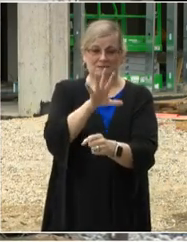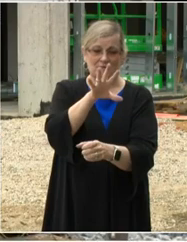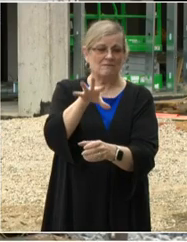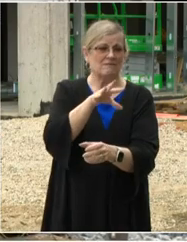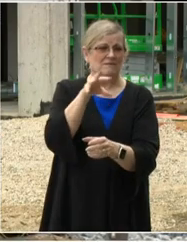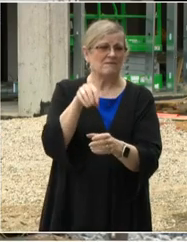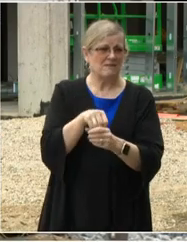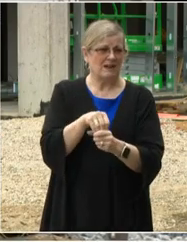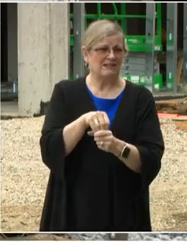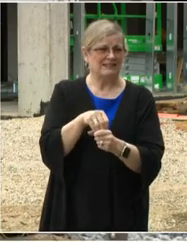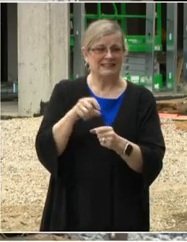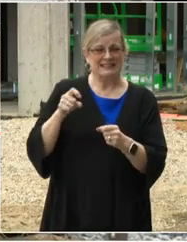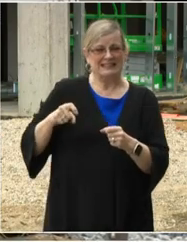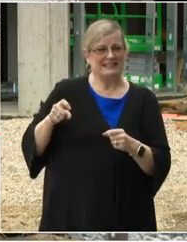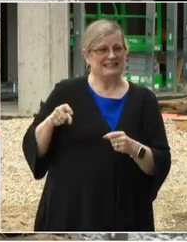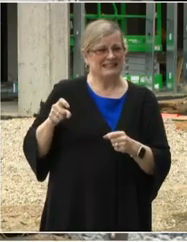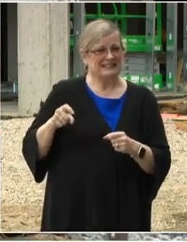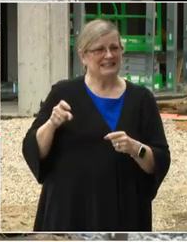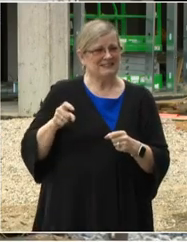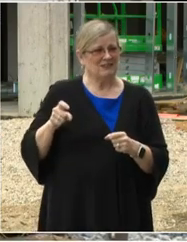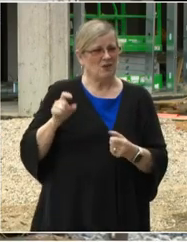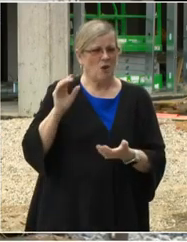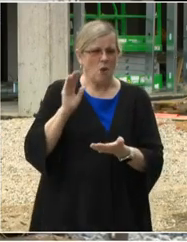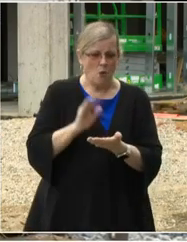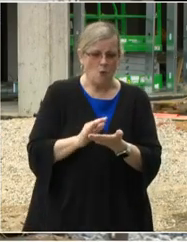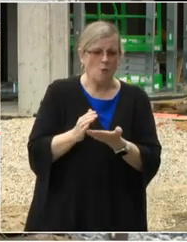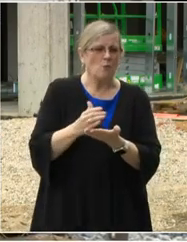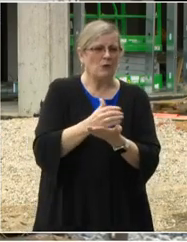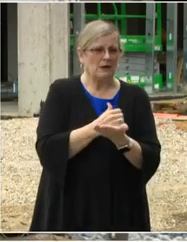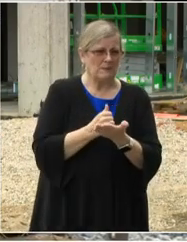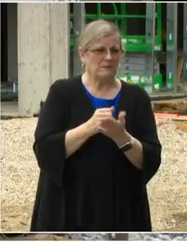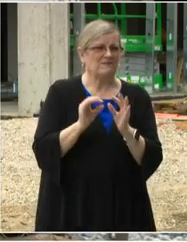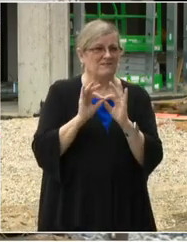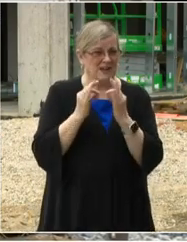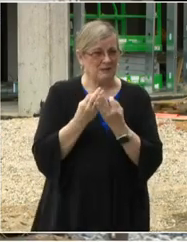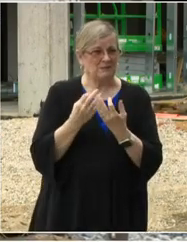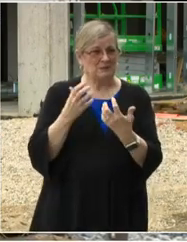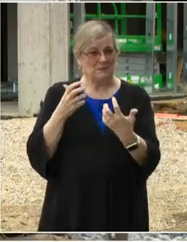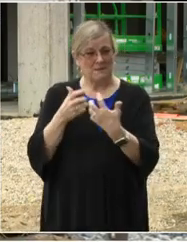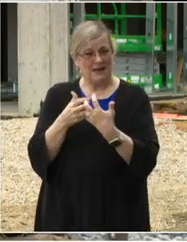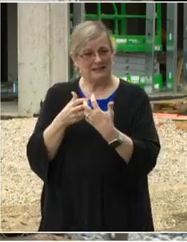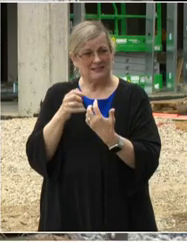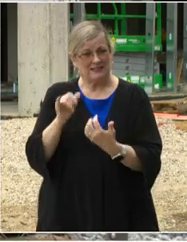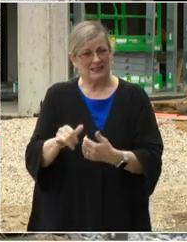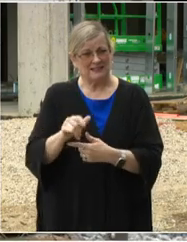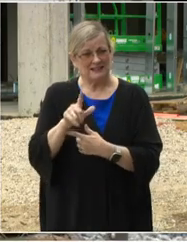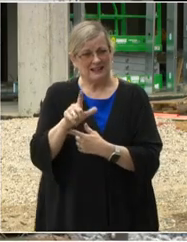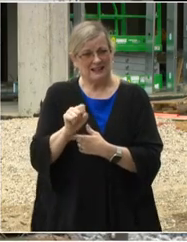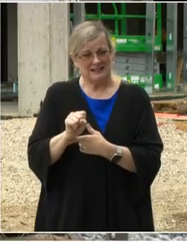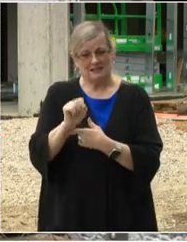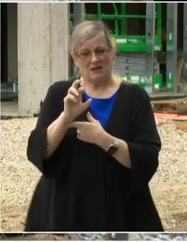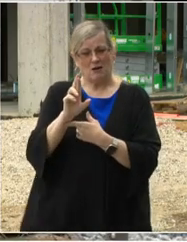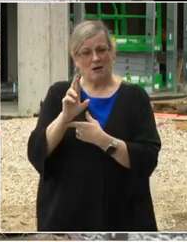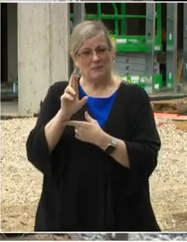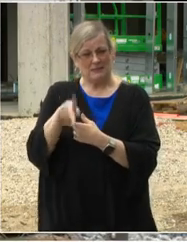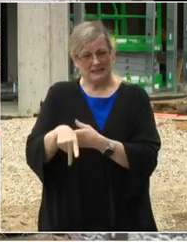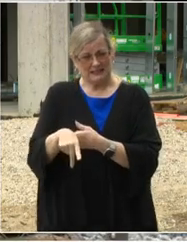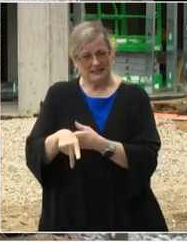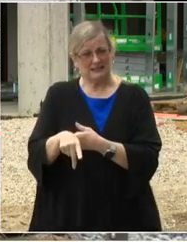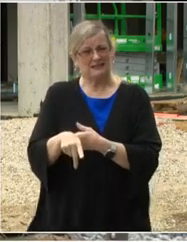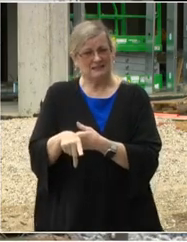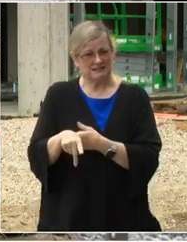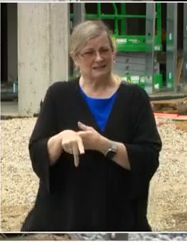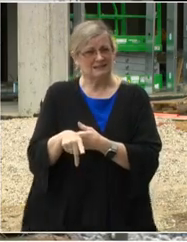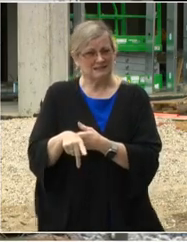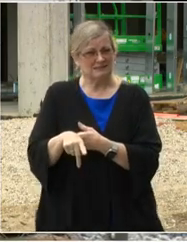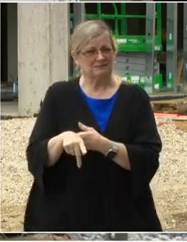of lower income families by matching that LRSP funding, because that has been something that we've needed to take on for years.